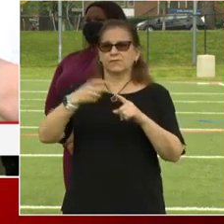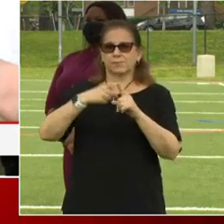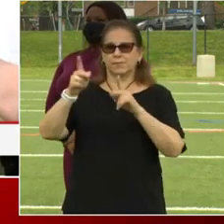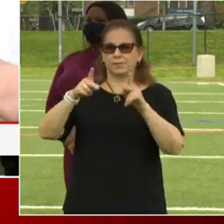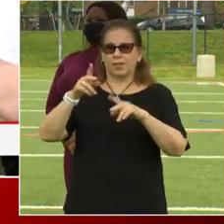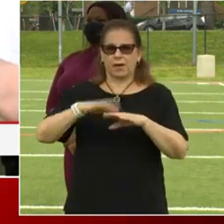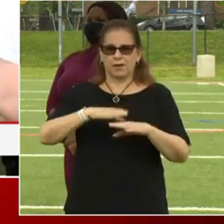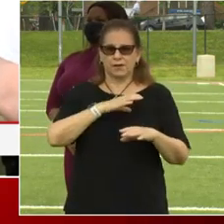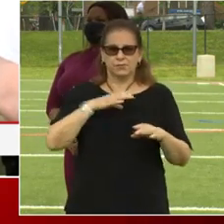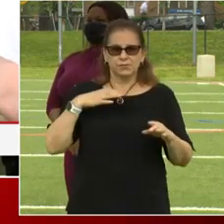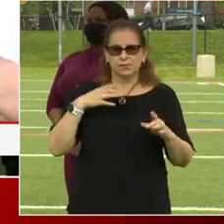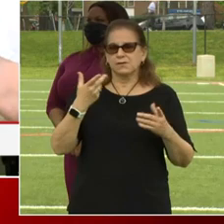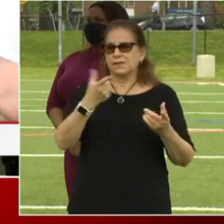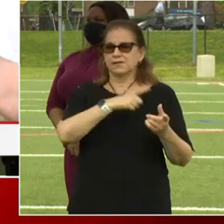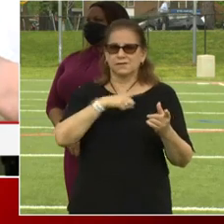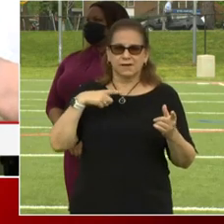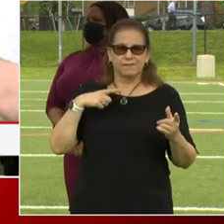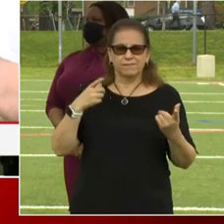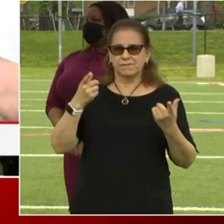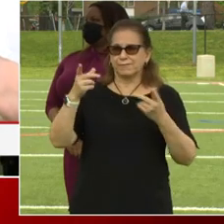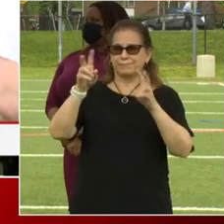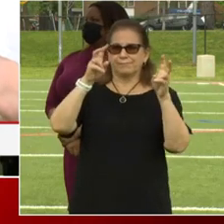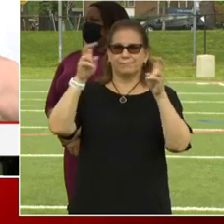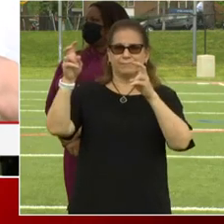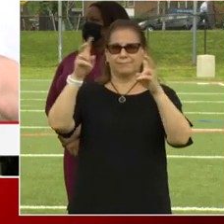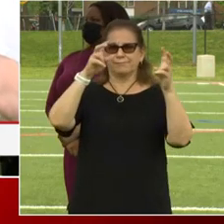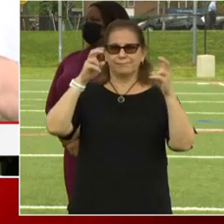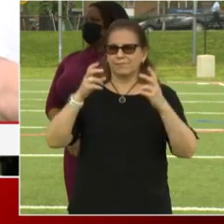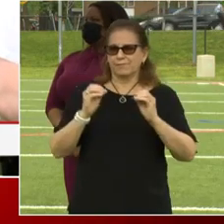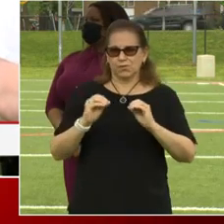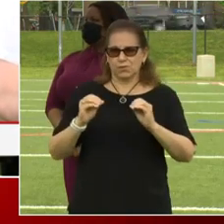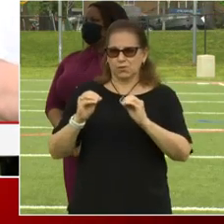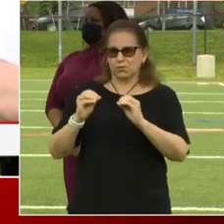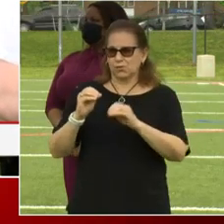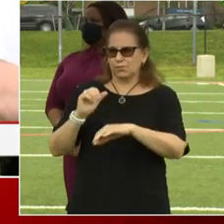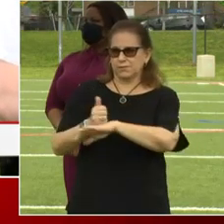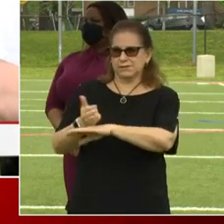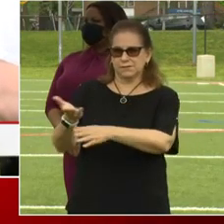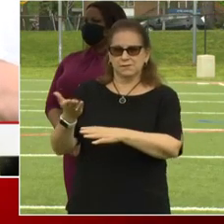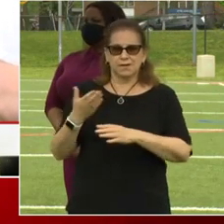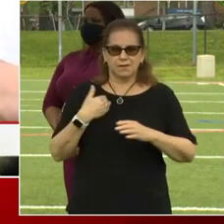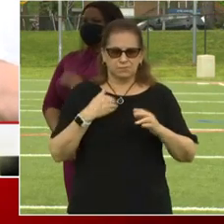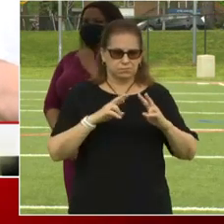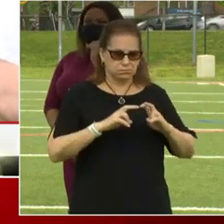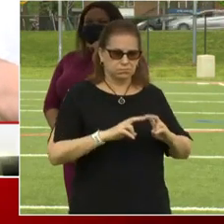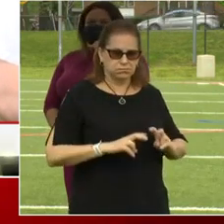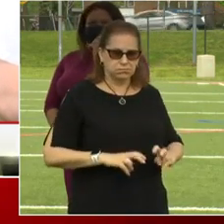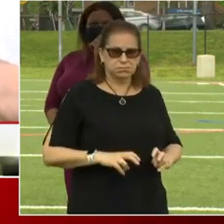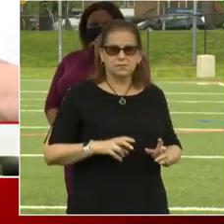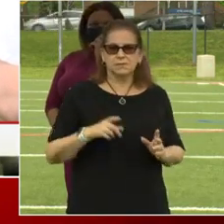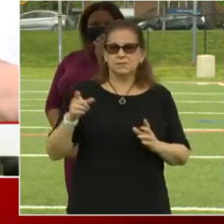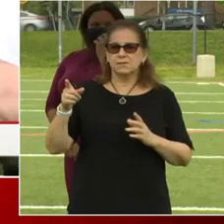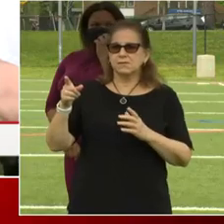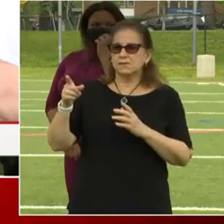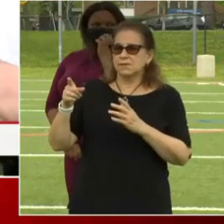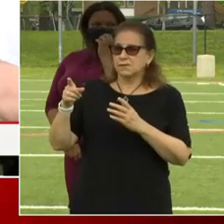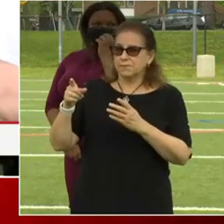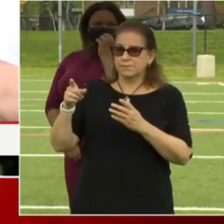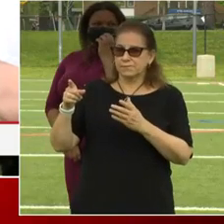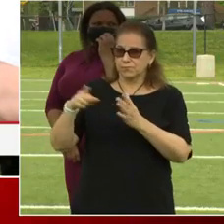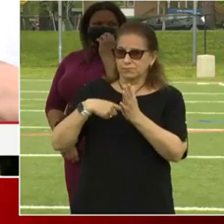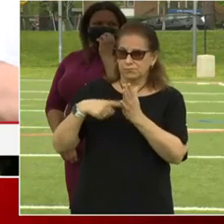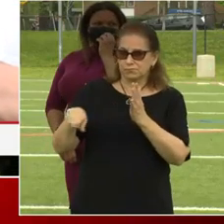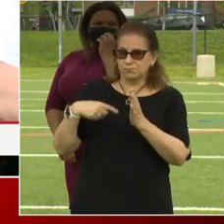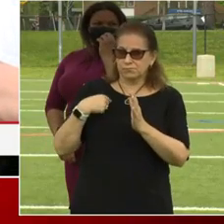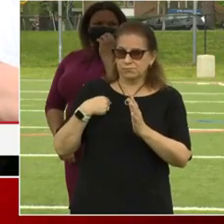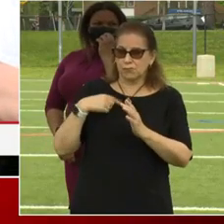from that racial equity analysis. The racial equity analysis was very critical of the legislation as introduced, and I think what you're reading is